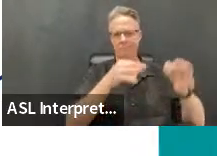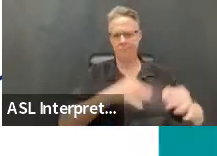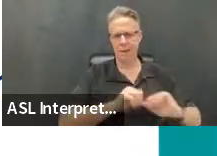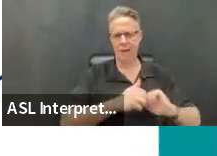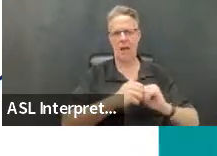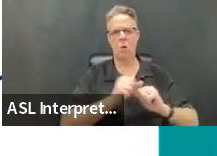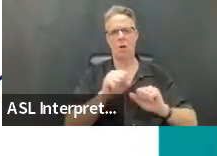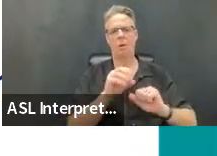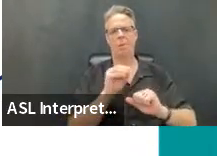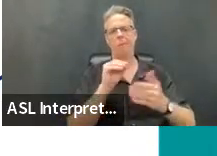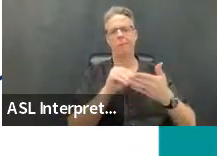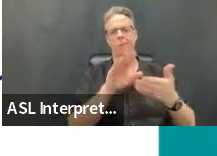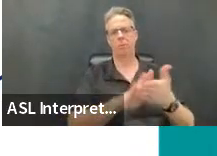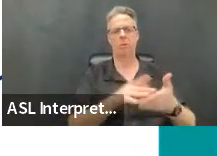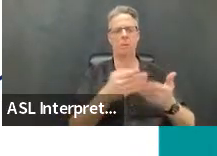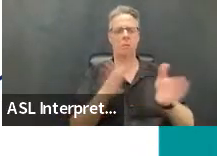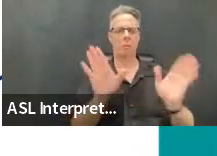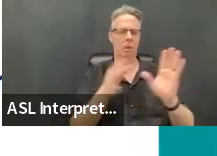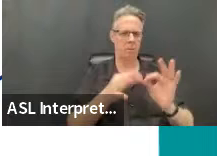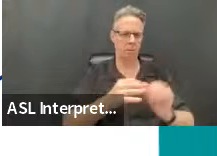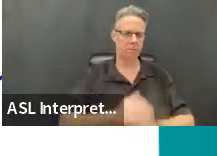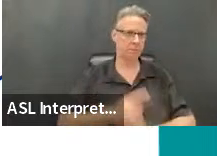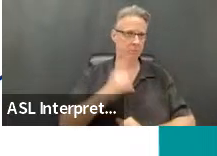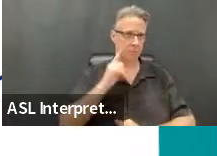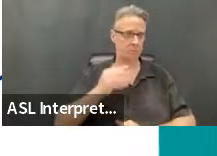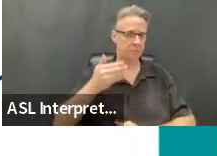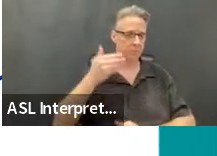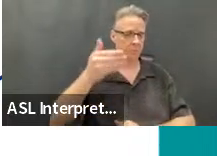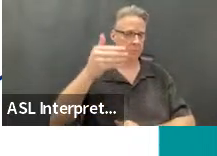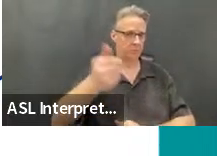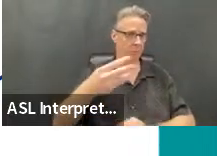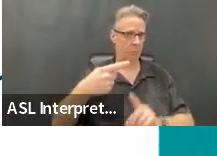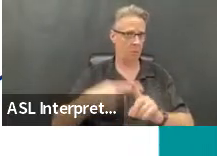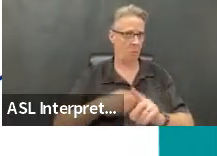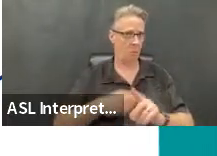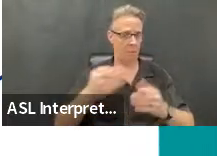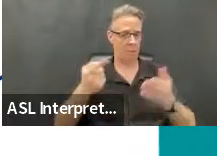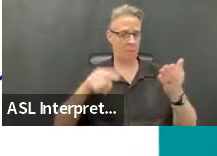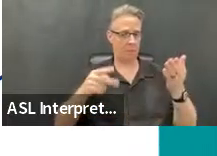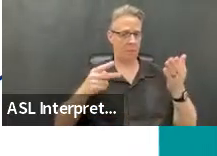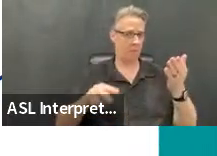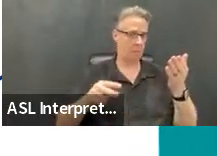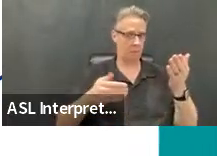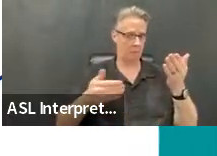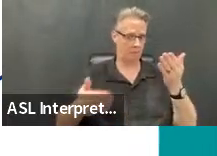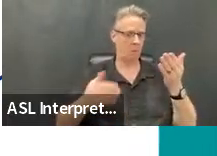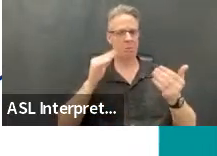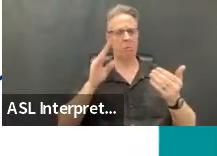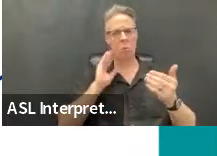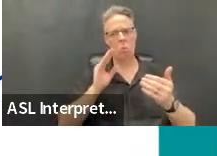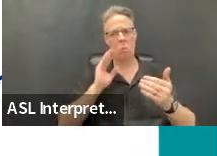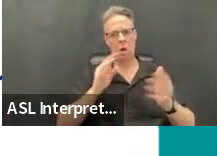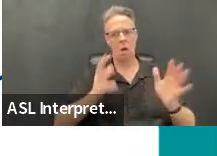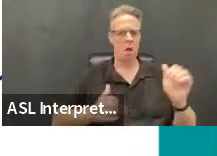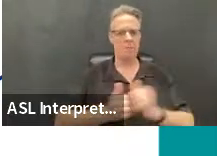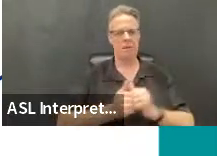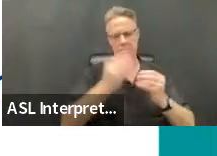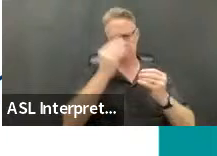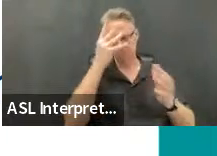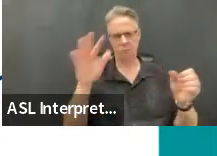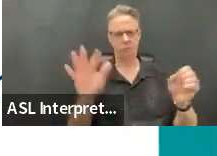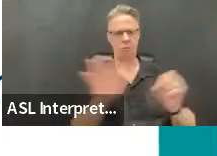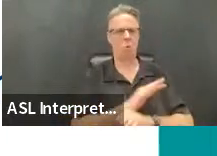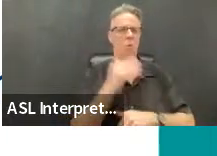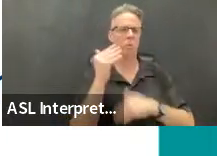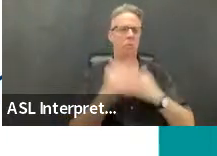public comment. In the coming months and or maybe even weeks, we hope to update the full process to make it a bit easier for